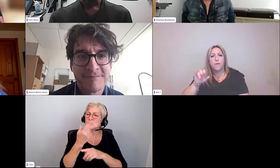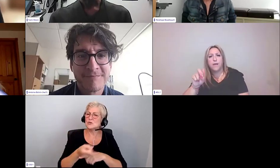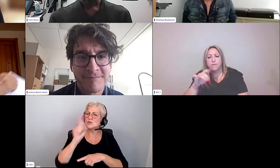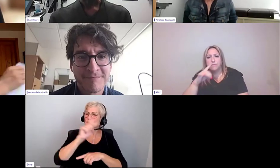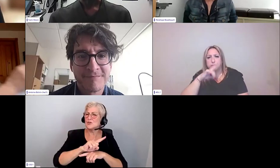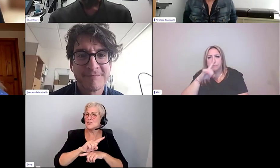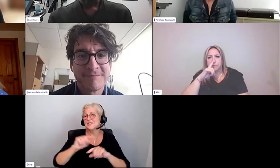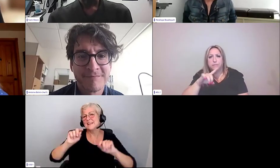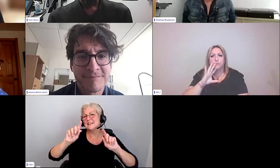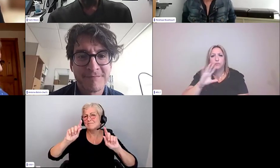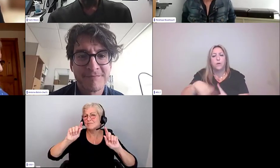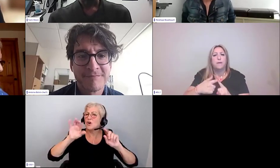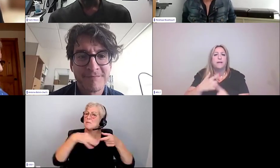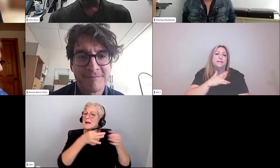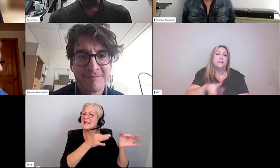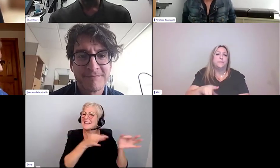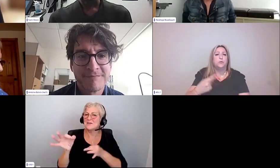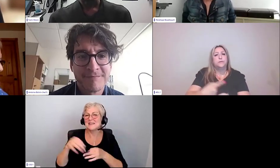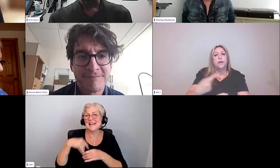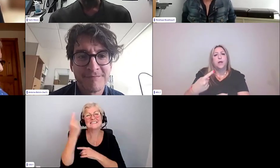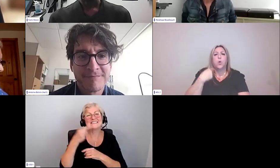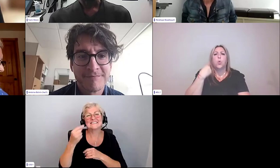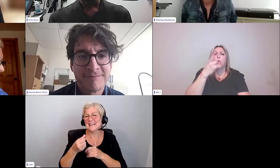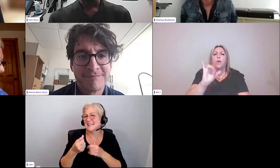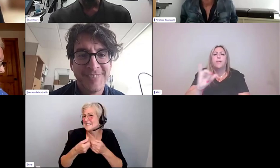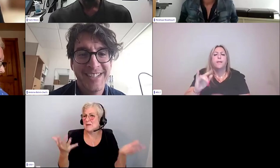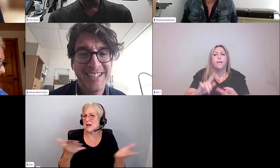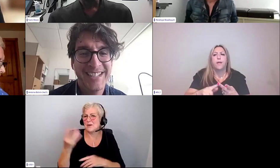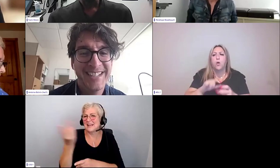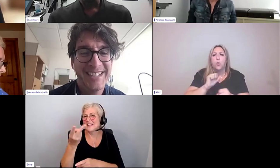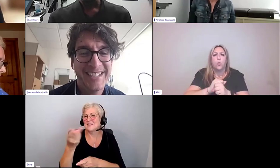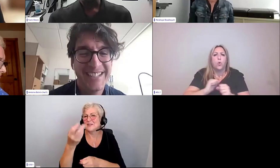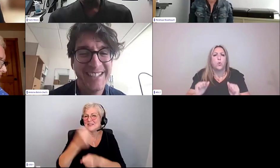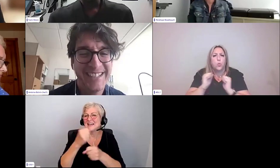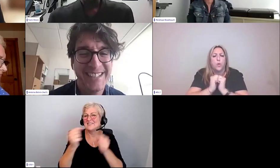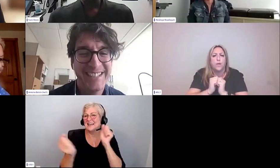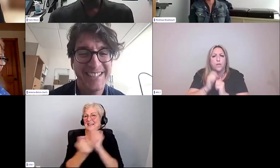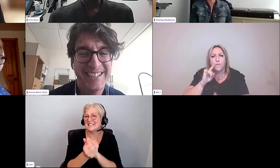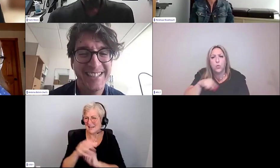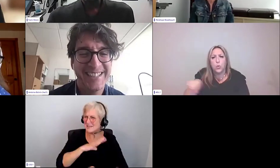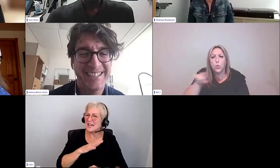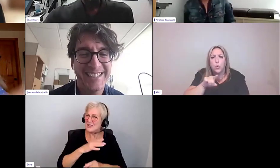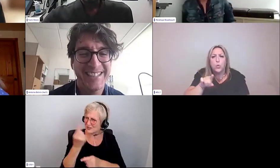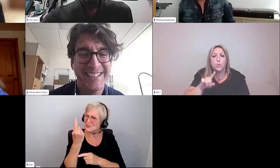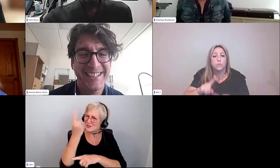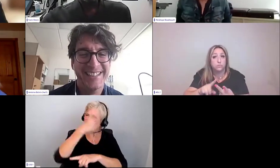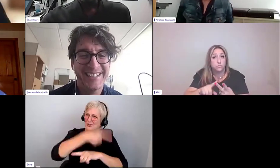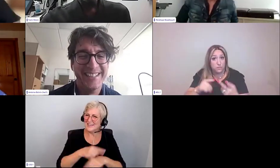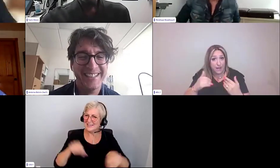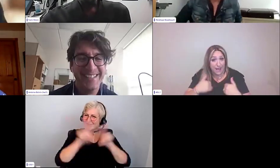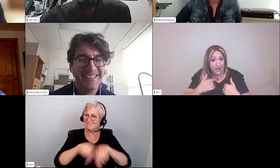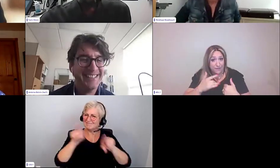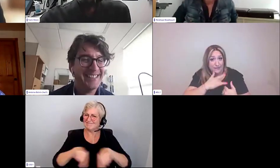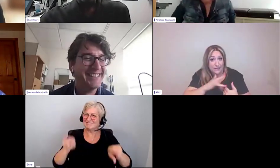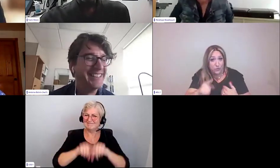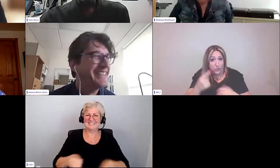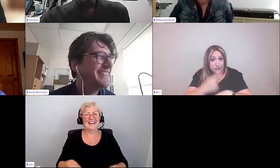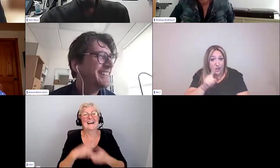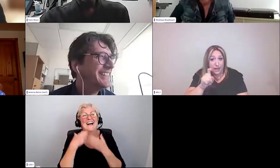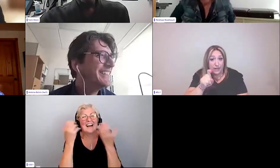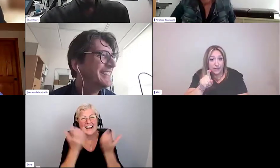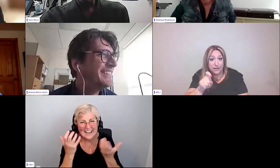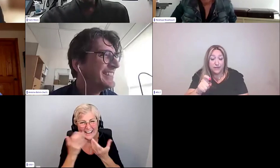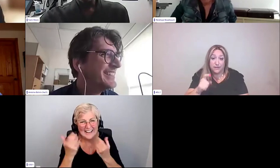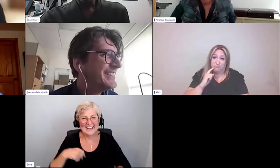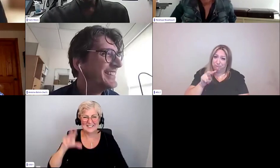of a typical day? What does it look like working together for you? Is there a typical day? I have the